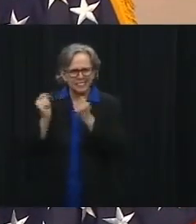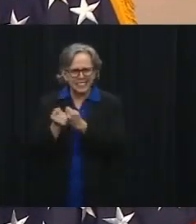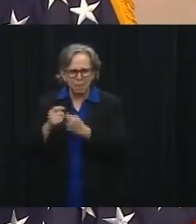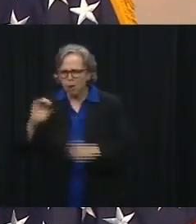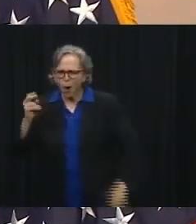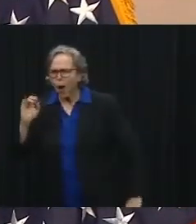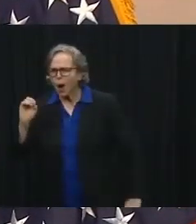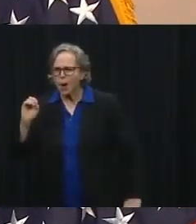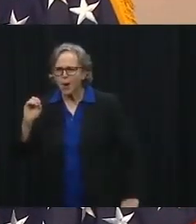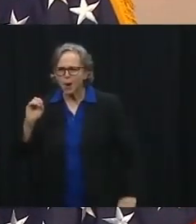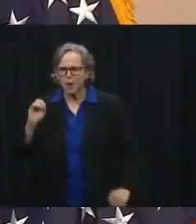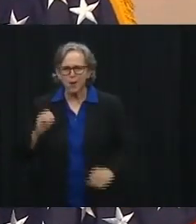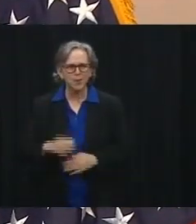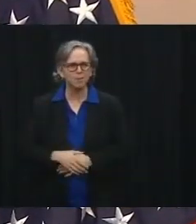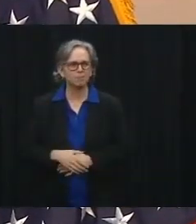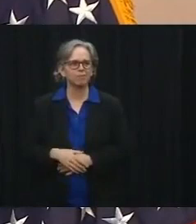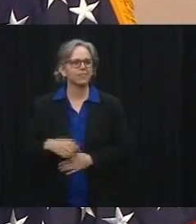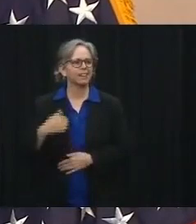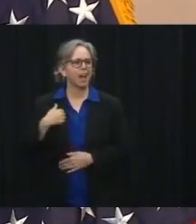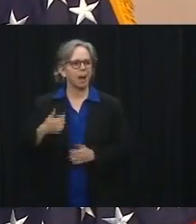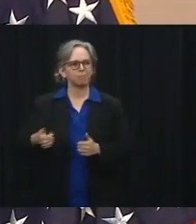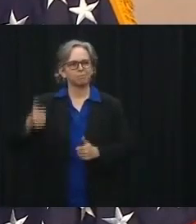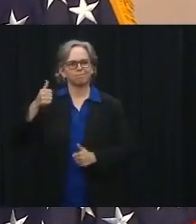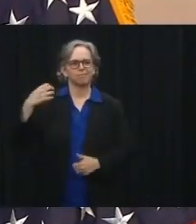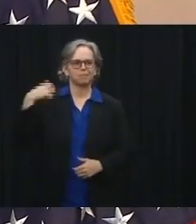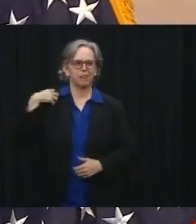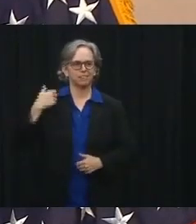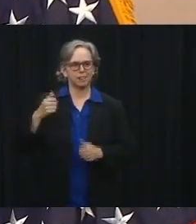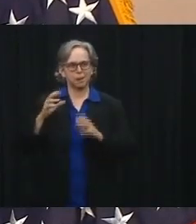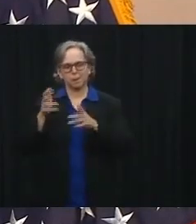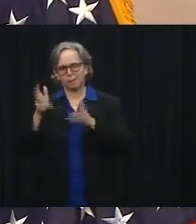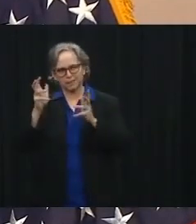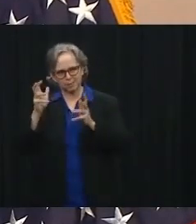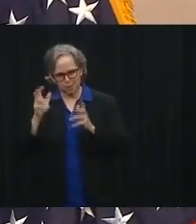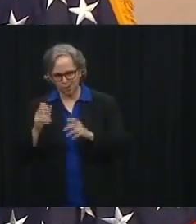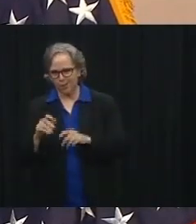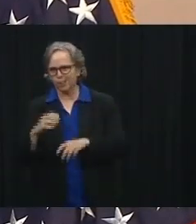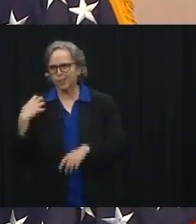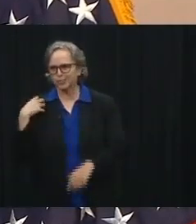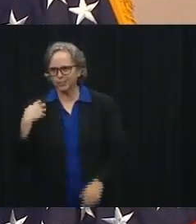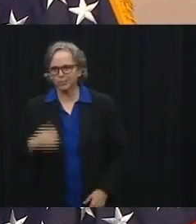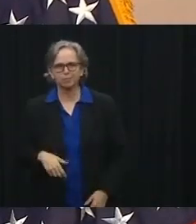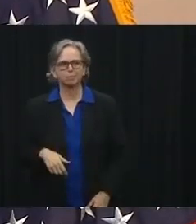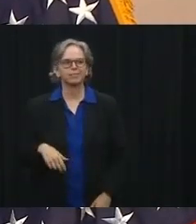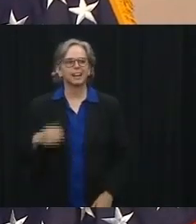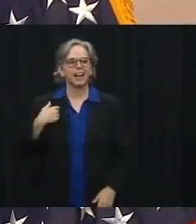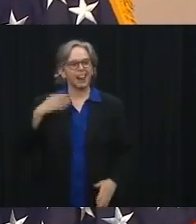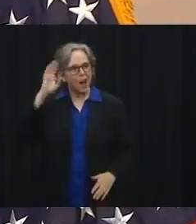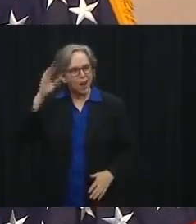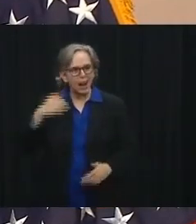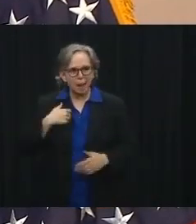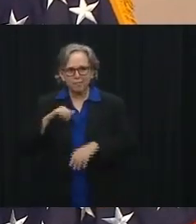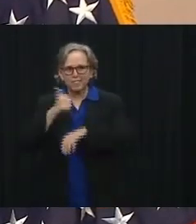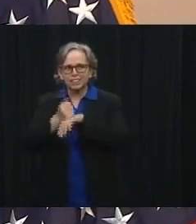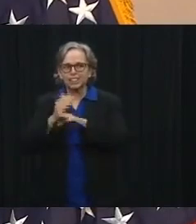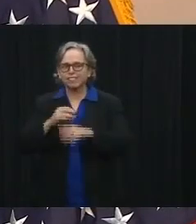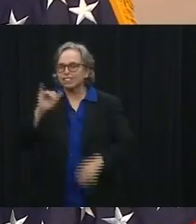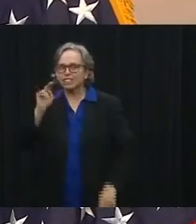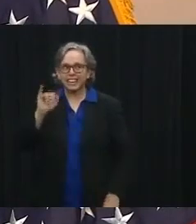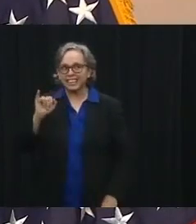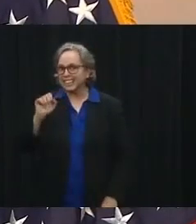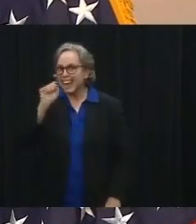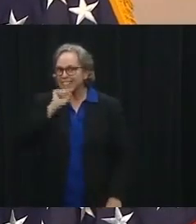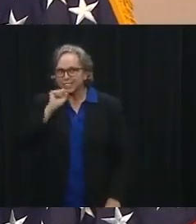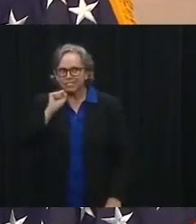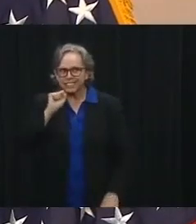Anthony Grant, head basketball coach at the University of Dayton, and my wife, Chris. Hey, everyone. I'm Jenny Brittenbauer, the founder of Jenny's Splendid Ice Creams, and I'm here on official